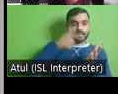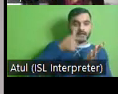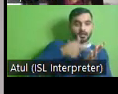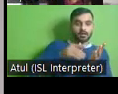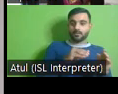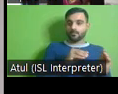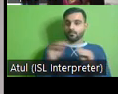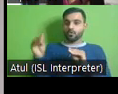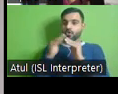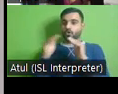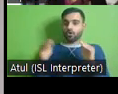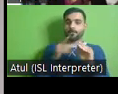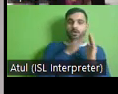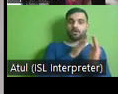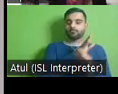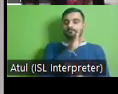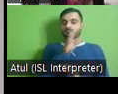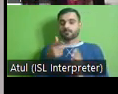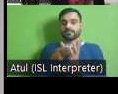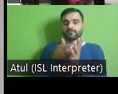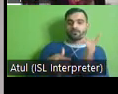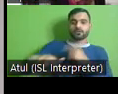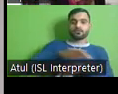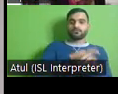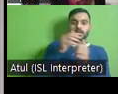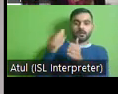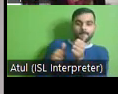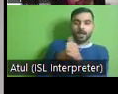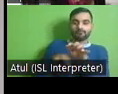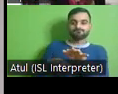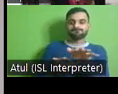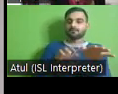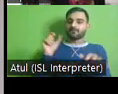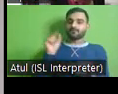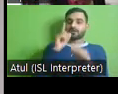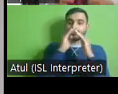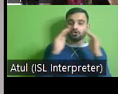moves from house to house, and villagers are gathered behind him. And at the first house,